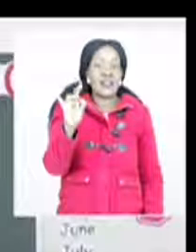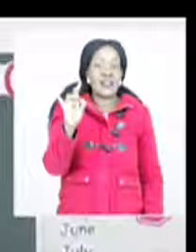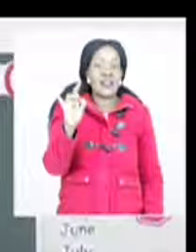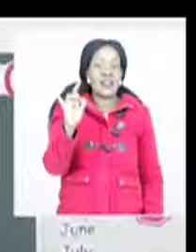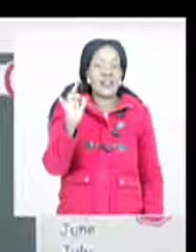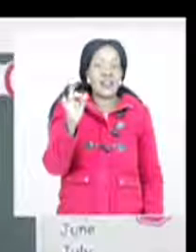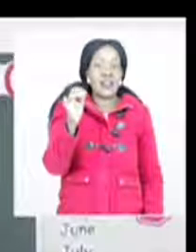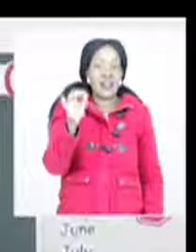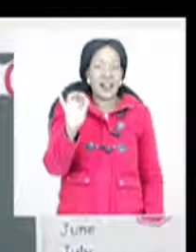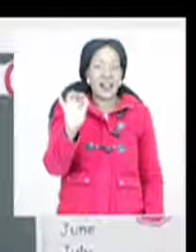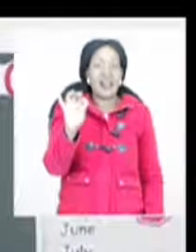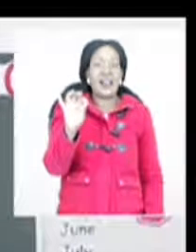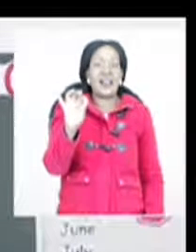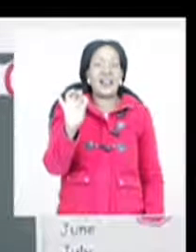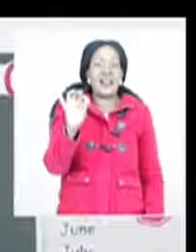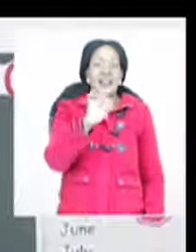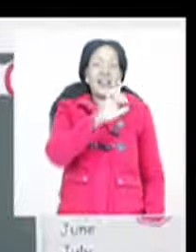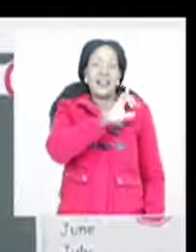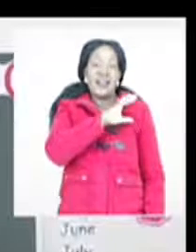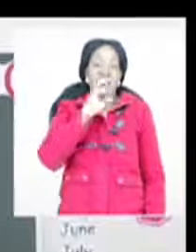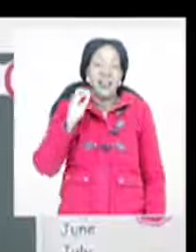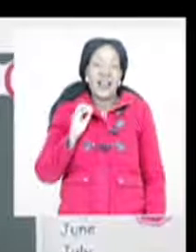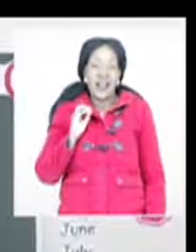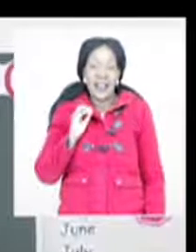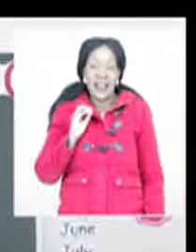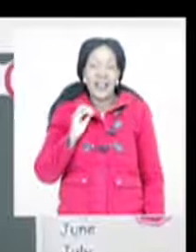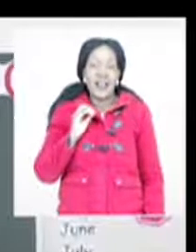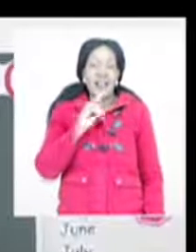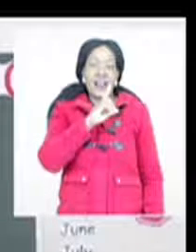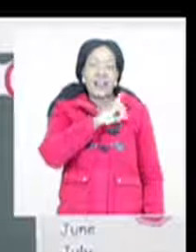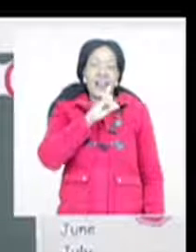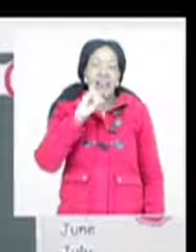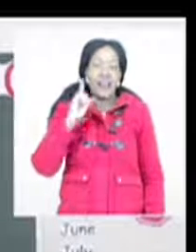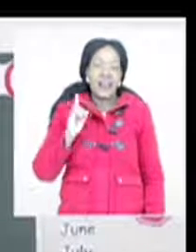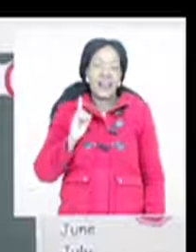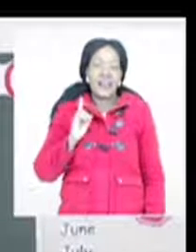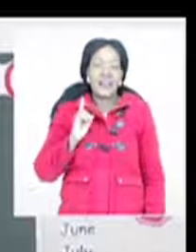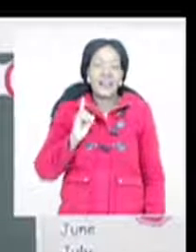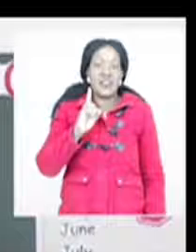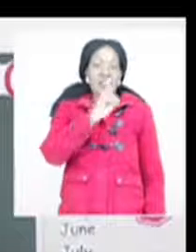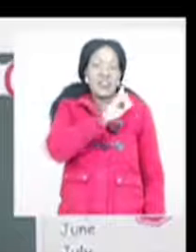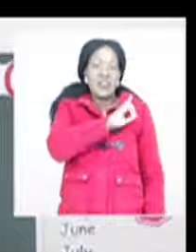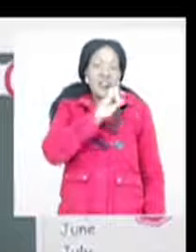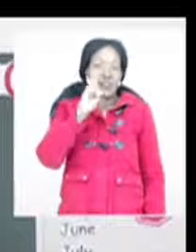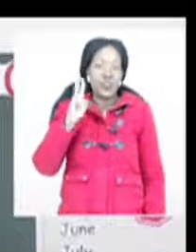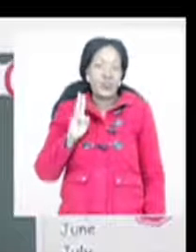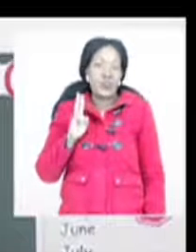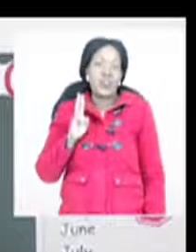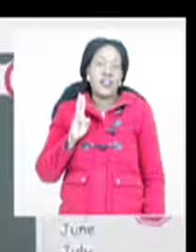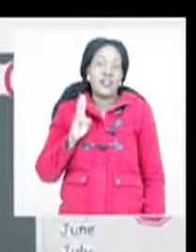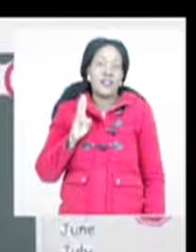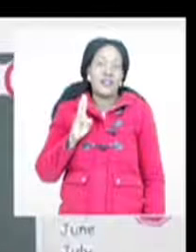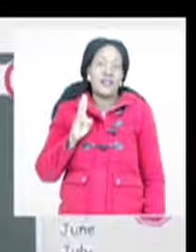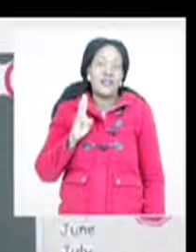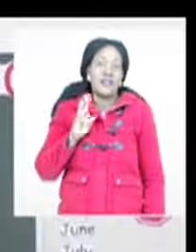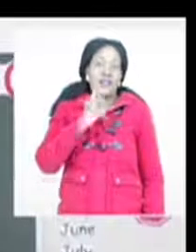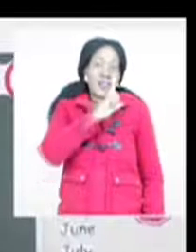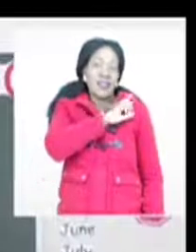8, 9, 10, 11, 12,